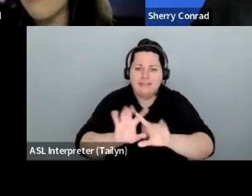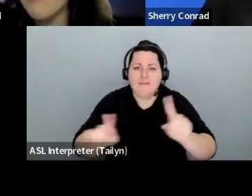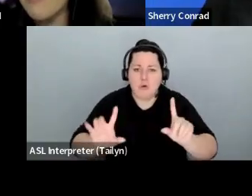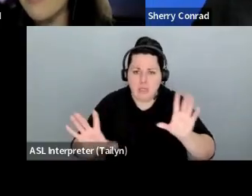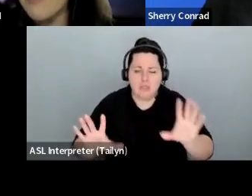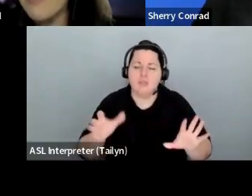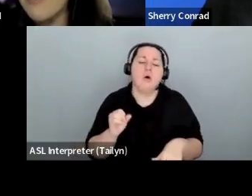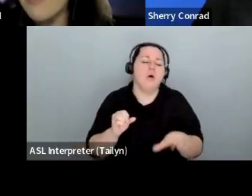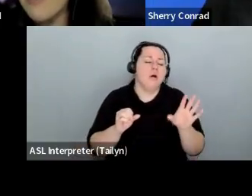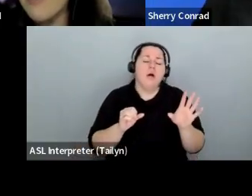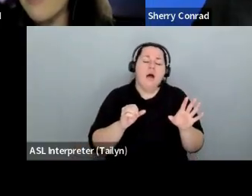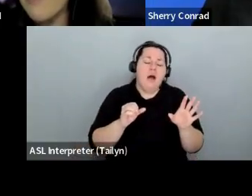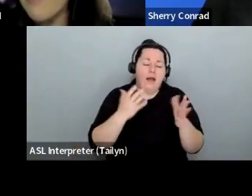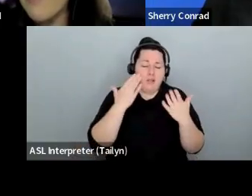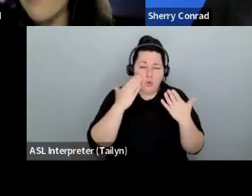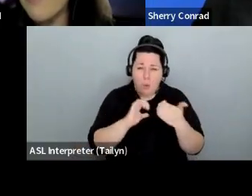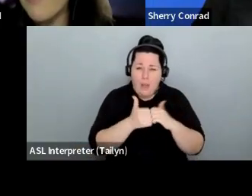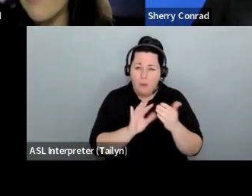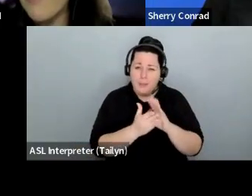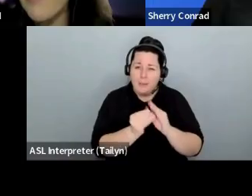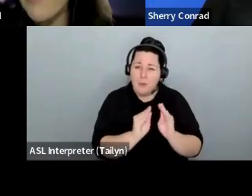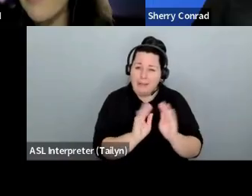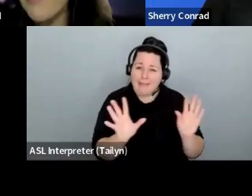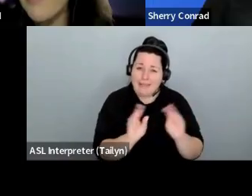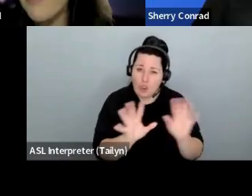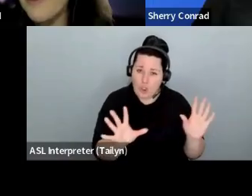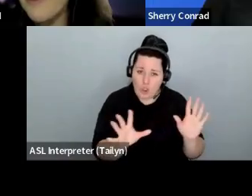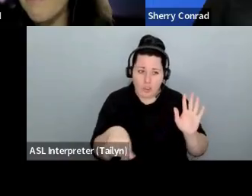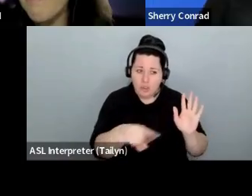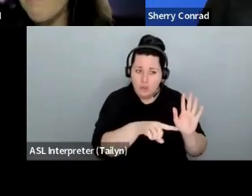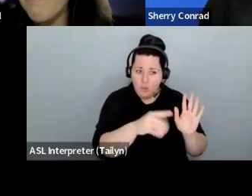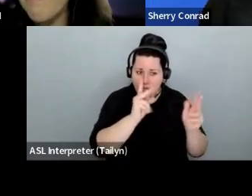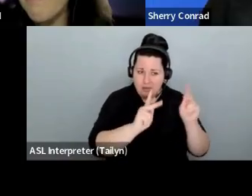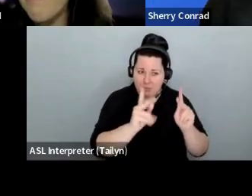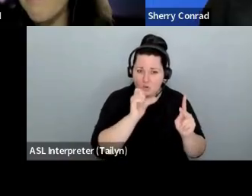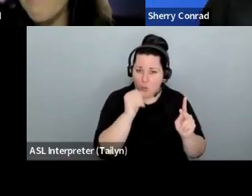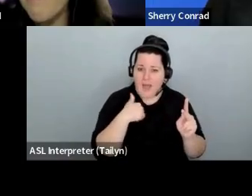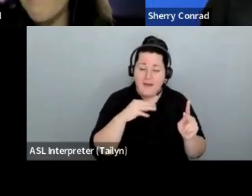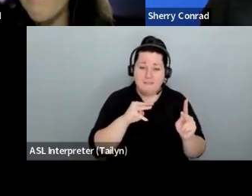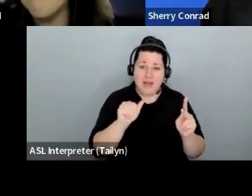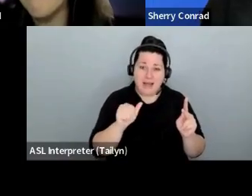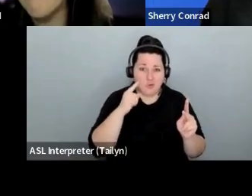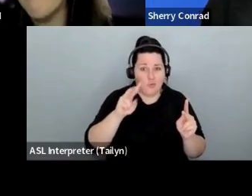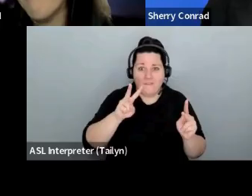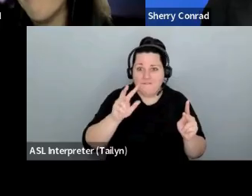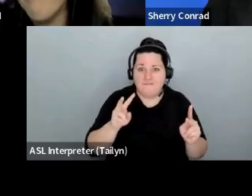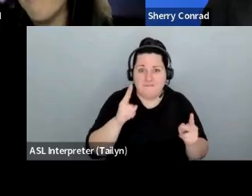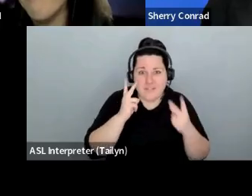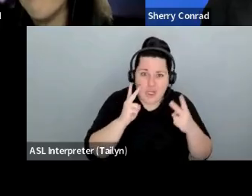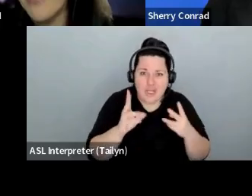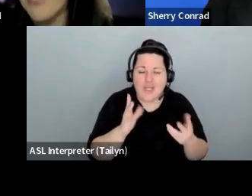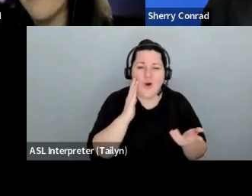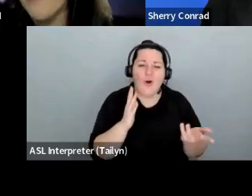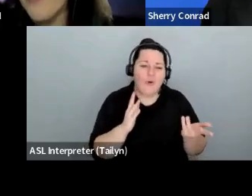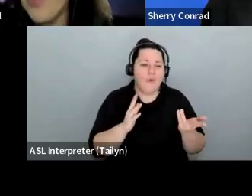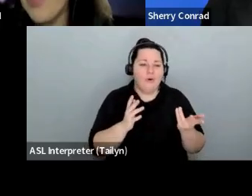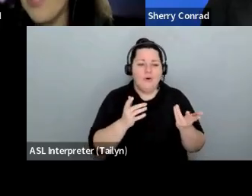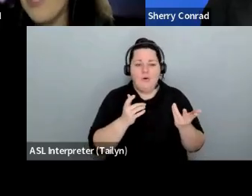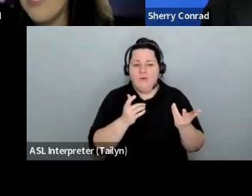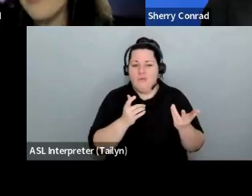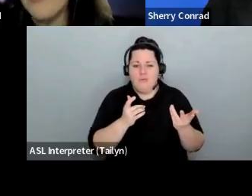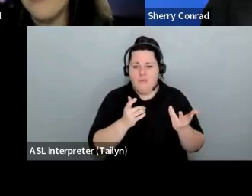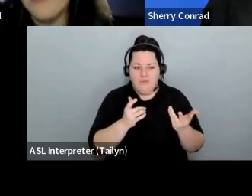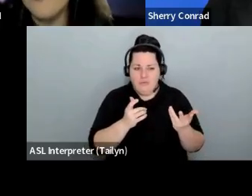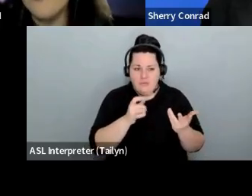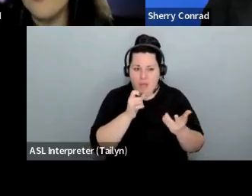it's I just don't know how to make it clearer for like people that don't have masters in vision or have just immersed themselves